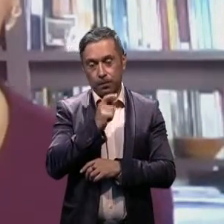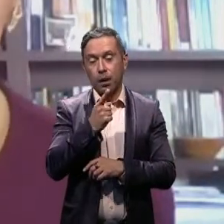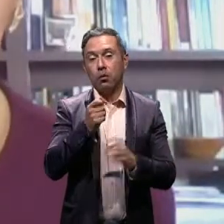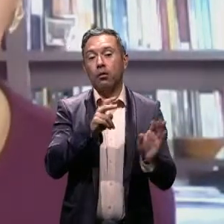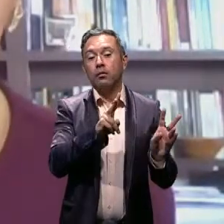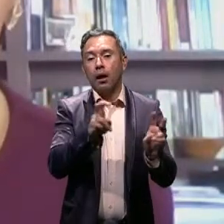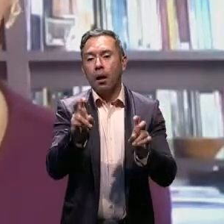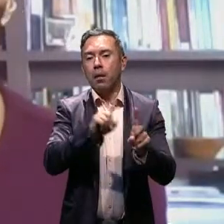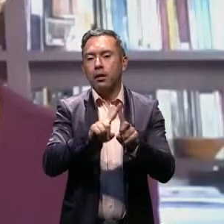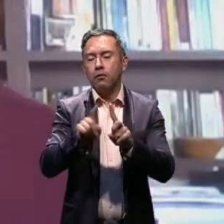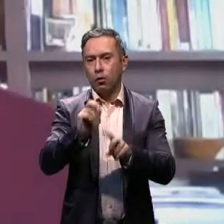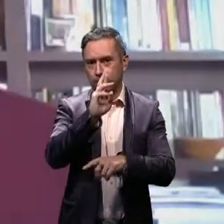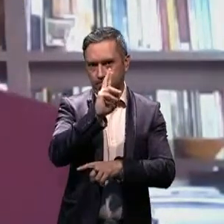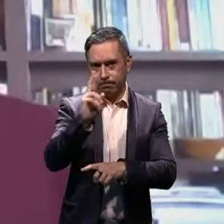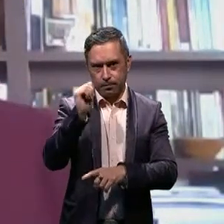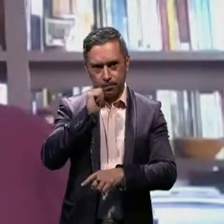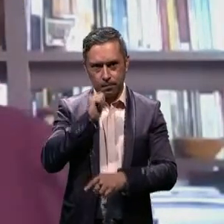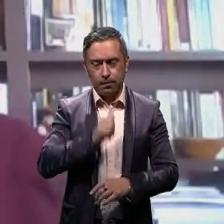issues we have.